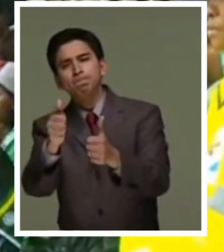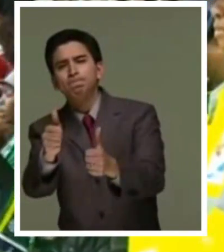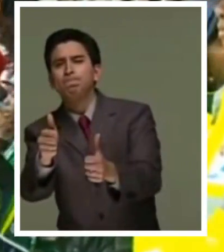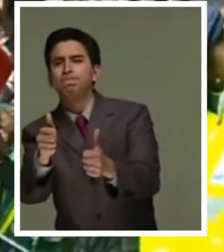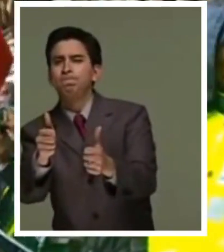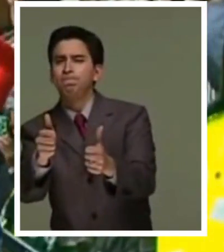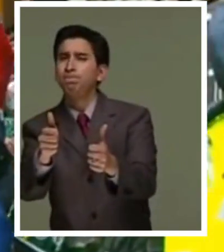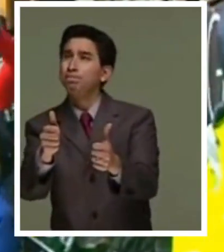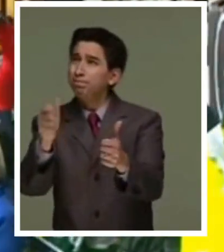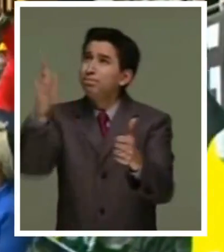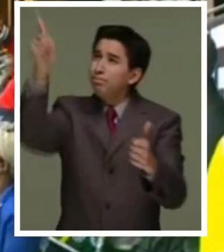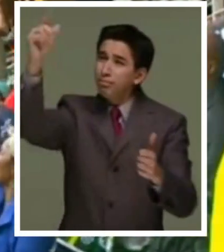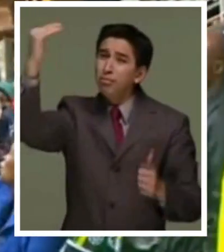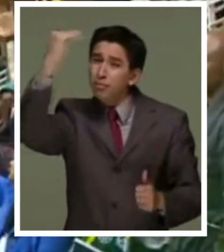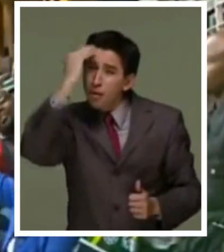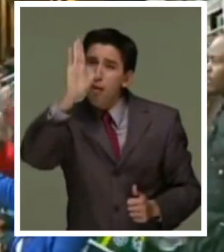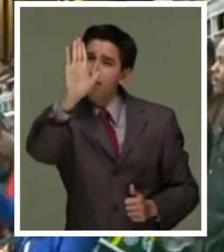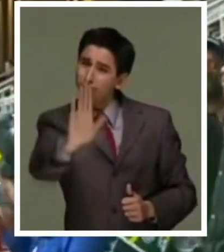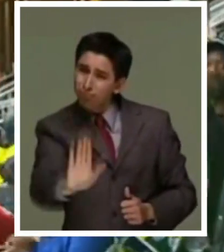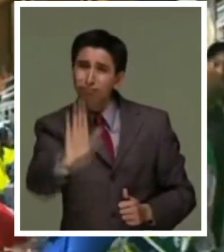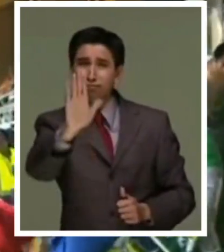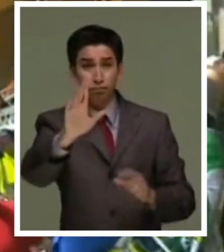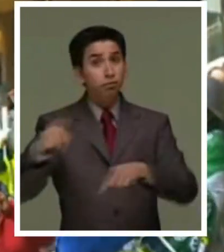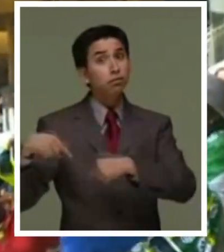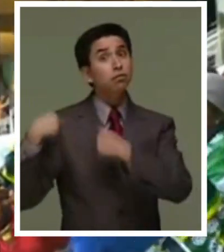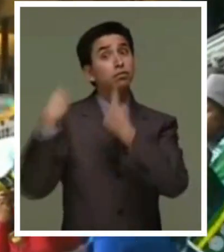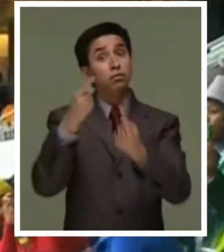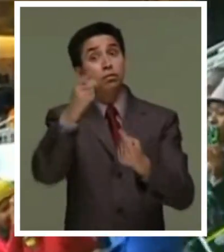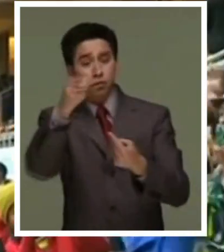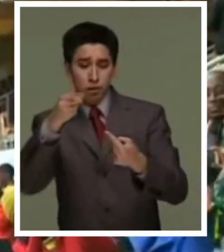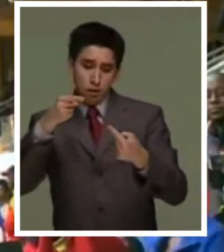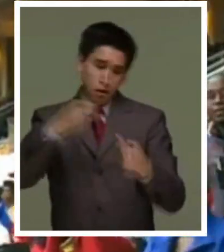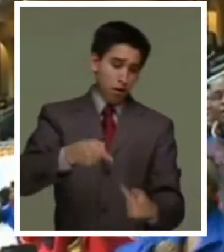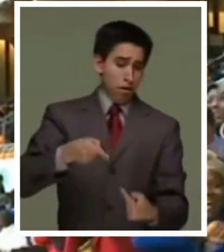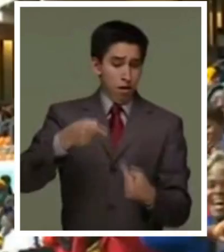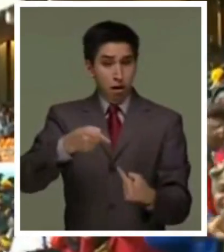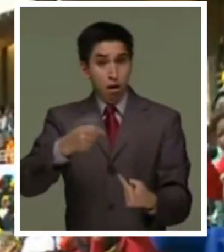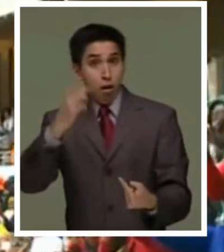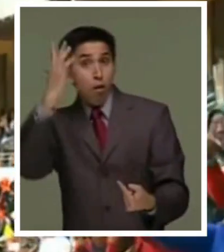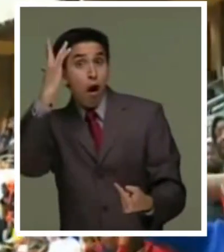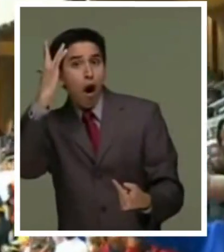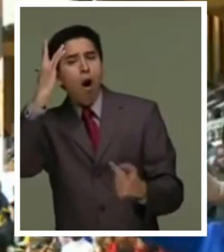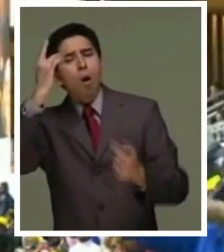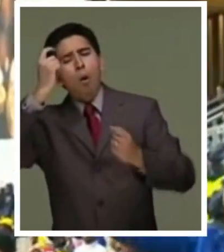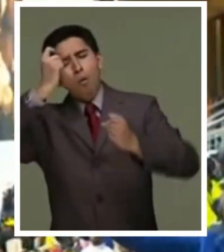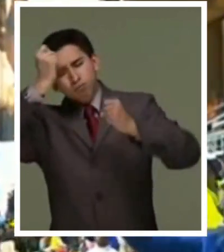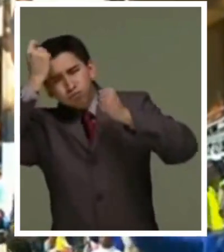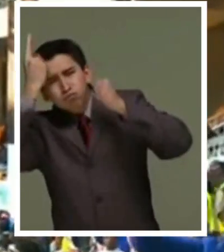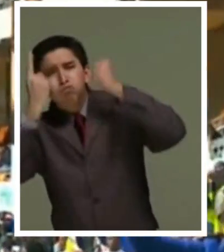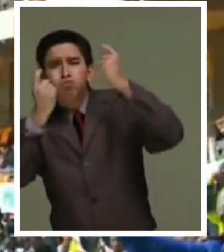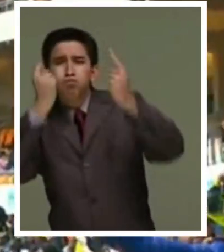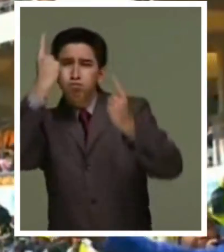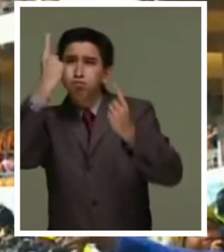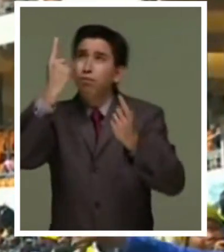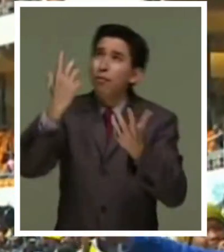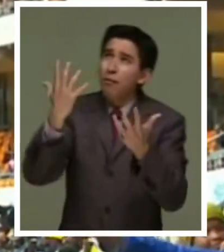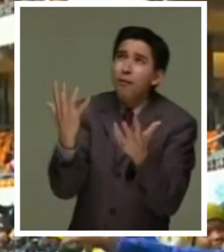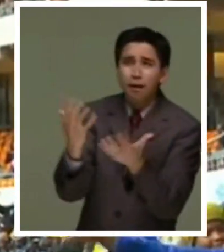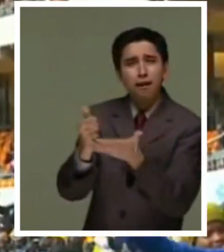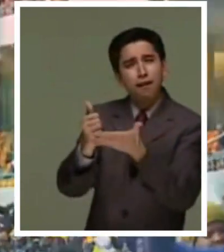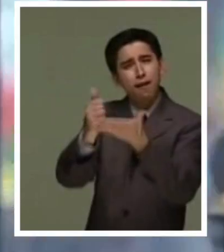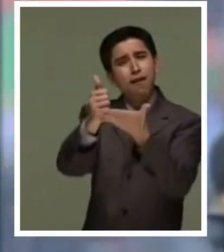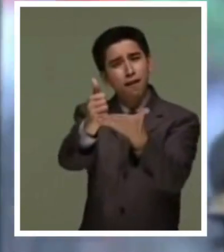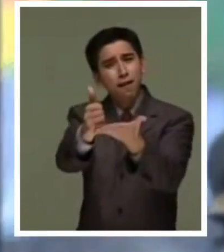Madiba disciplined his anger and channeled his desire to fight into organization and